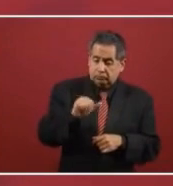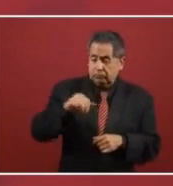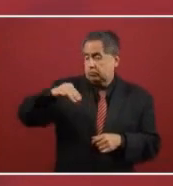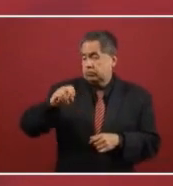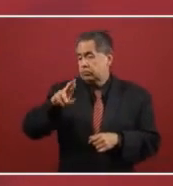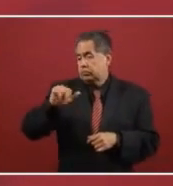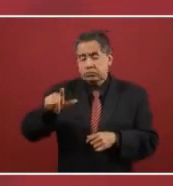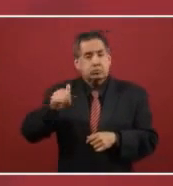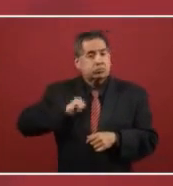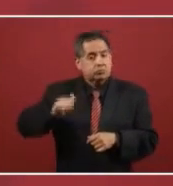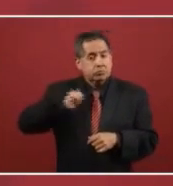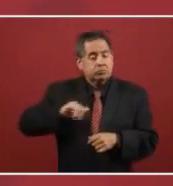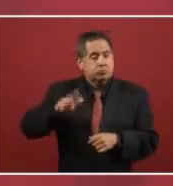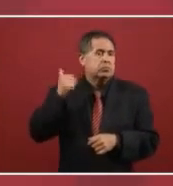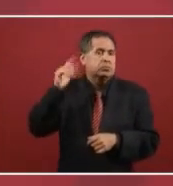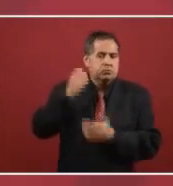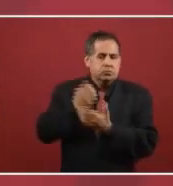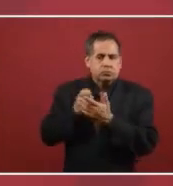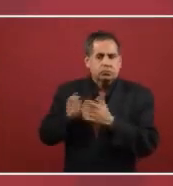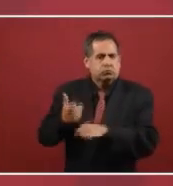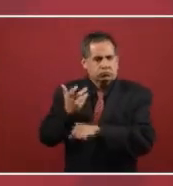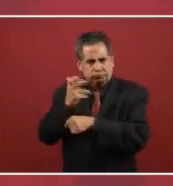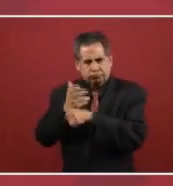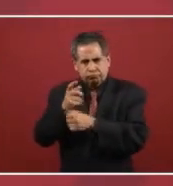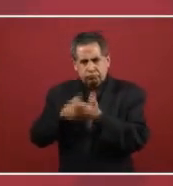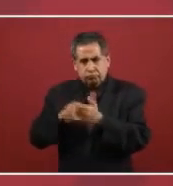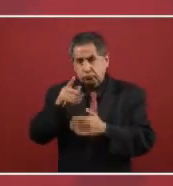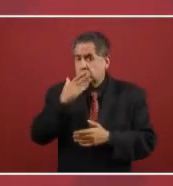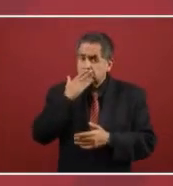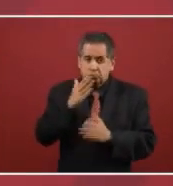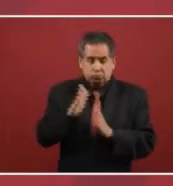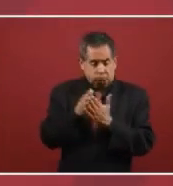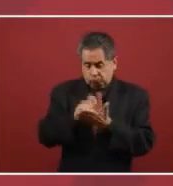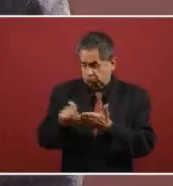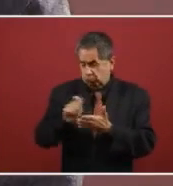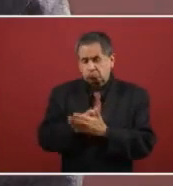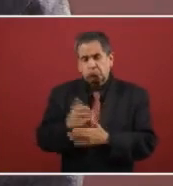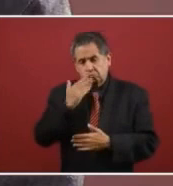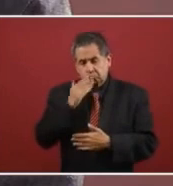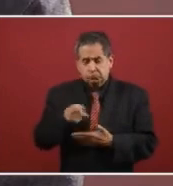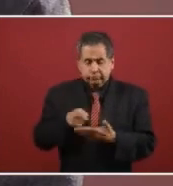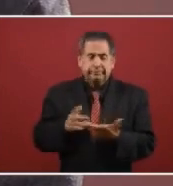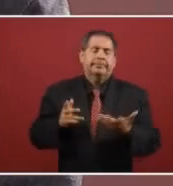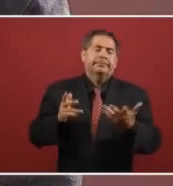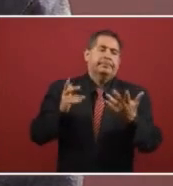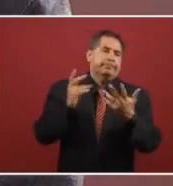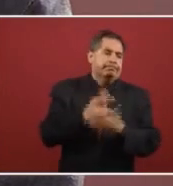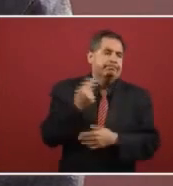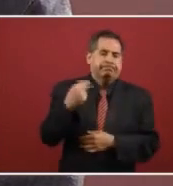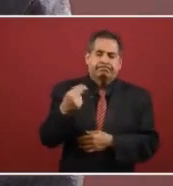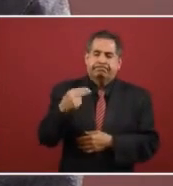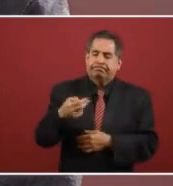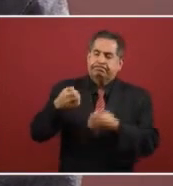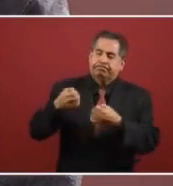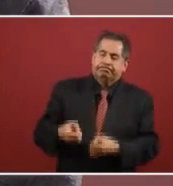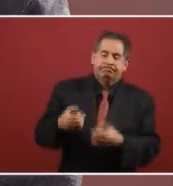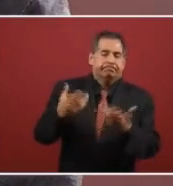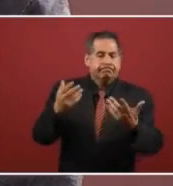Economía Moral, from an economist in the U.S.